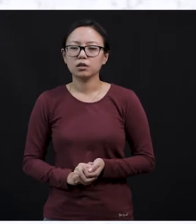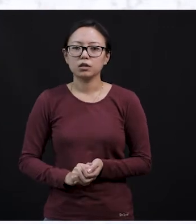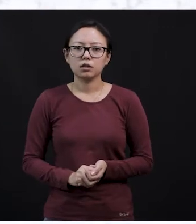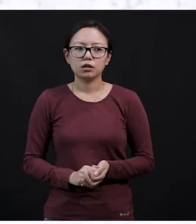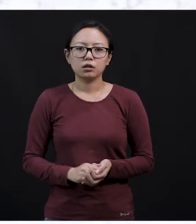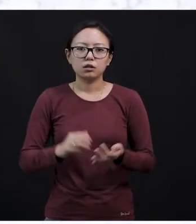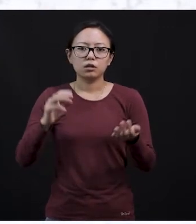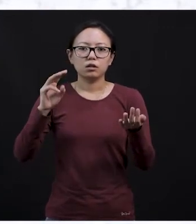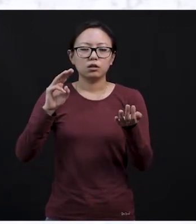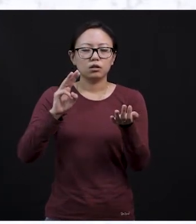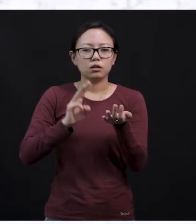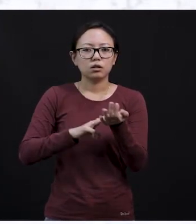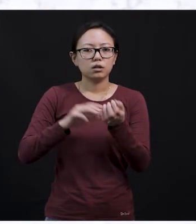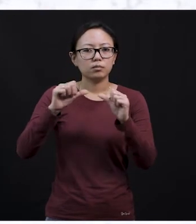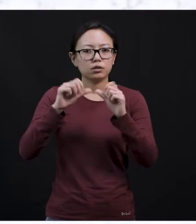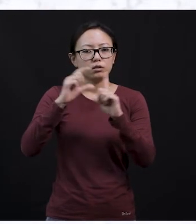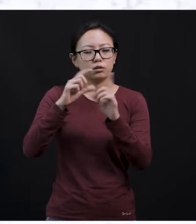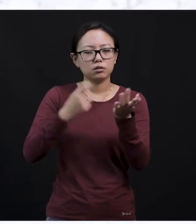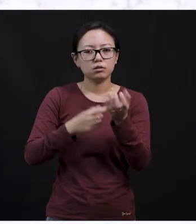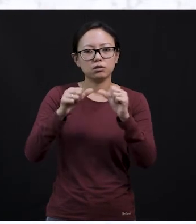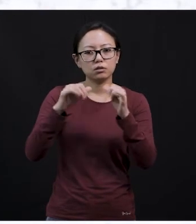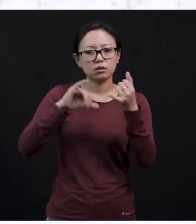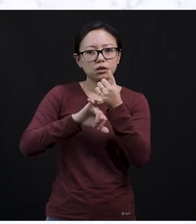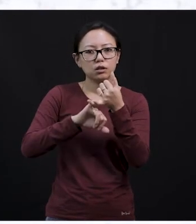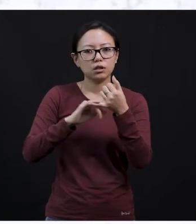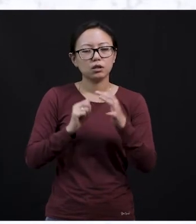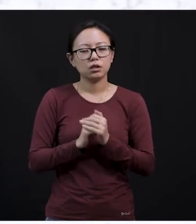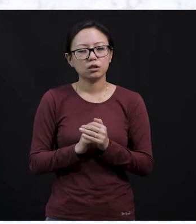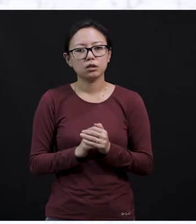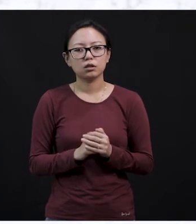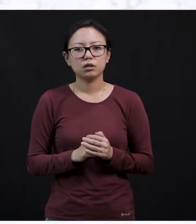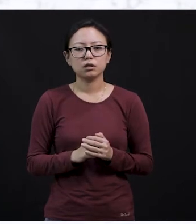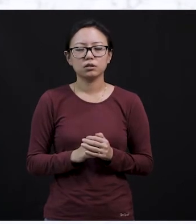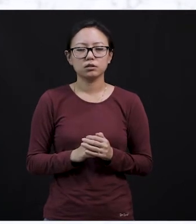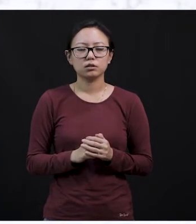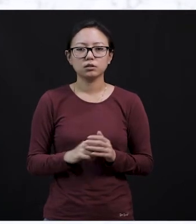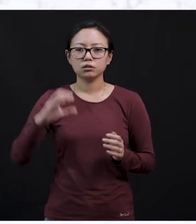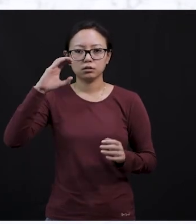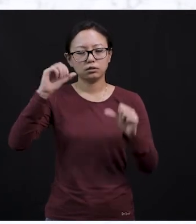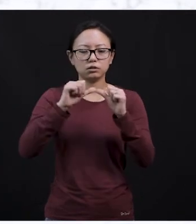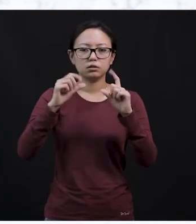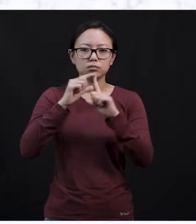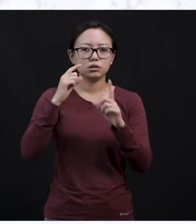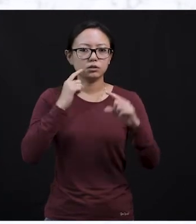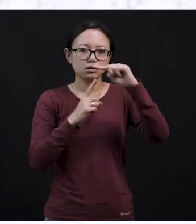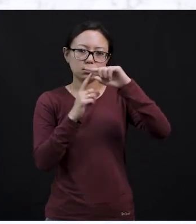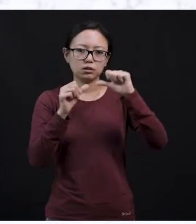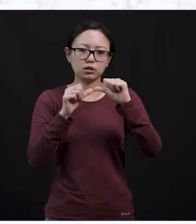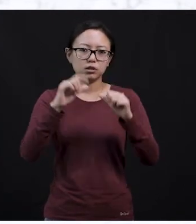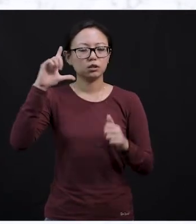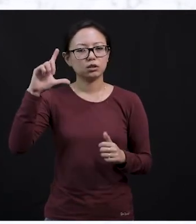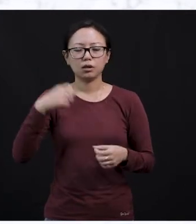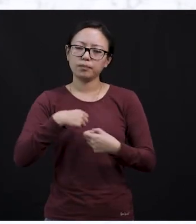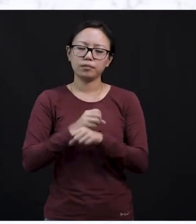So now we have a state called Tamil Nadu, but earlier it was a Madras state, and Chennai or Madras was the